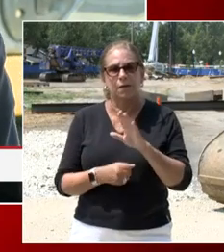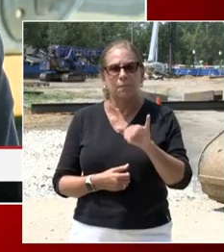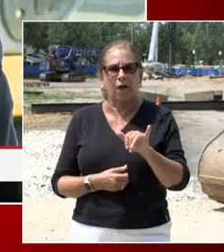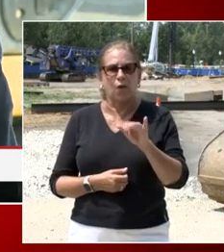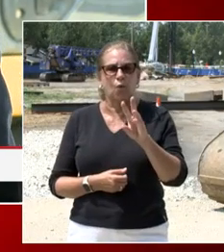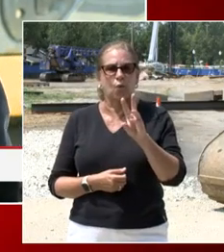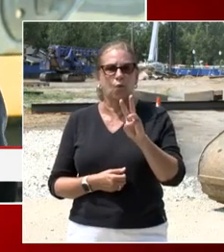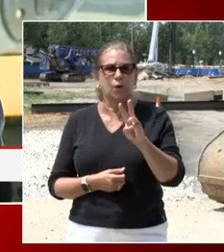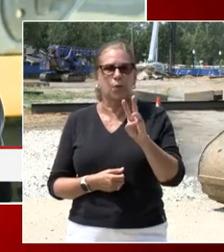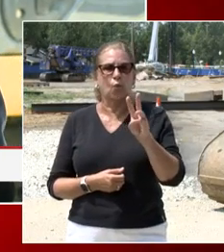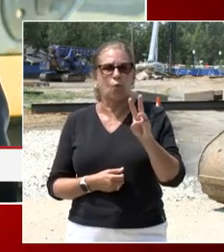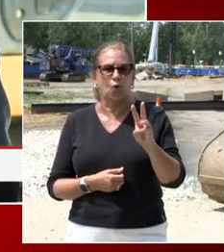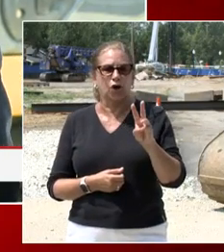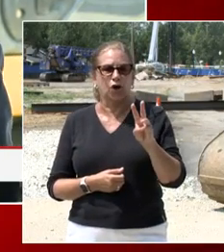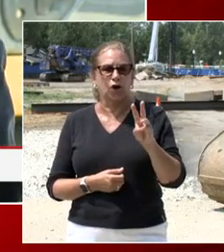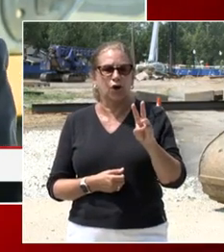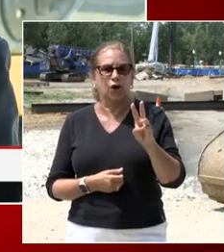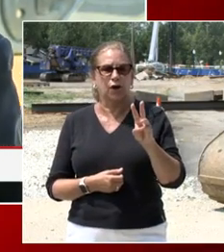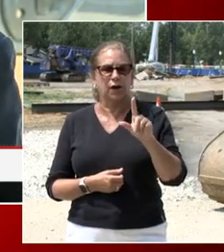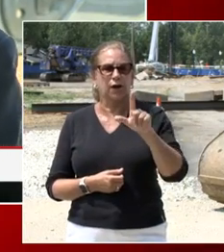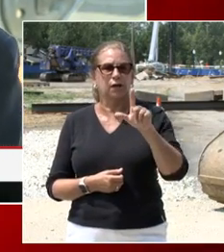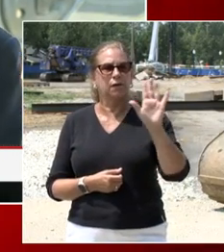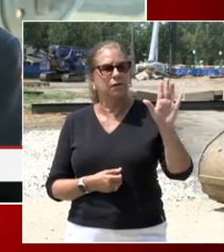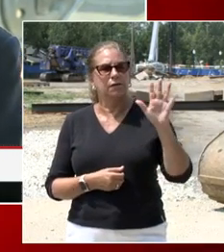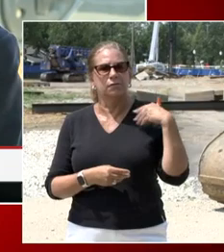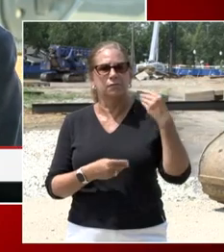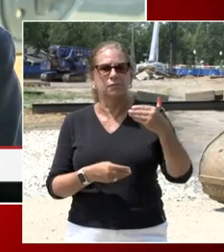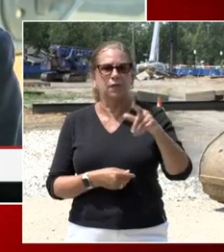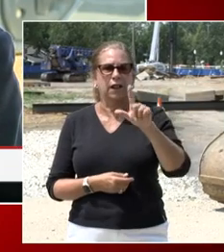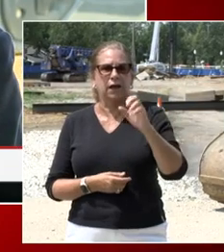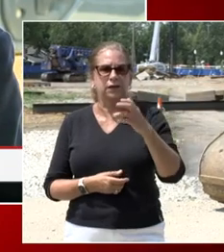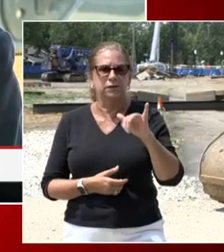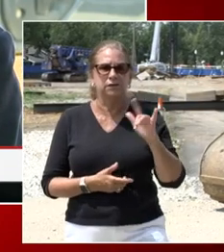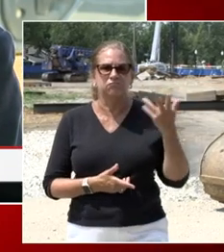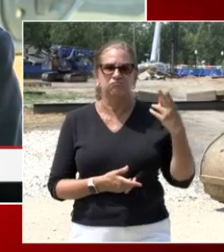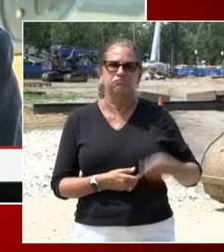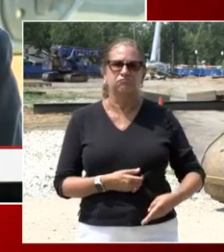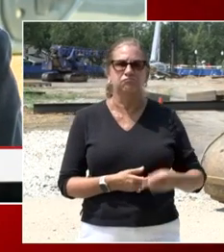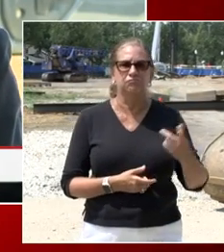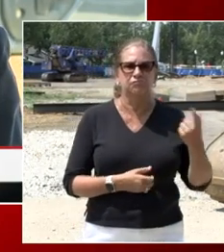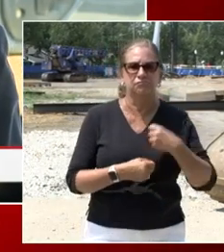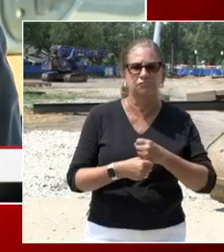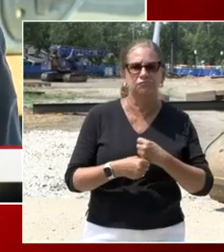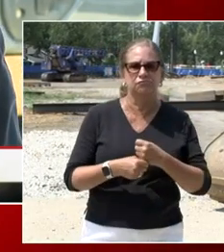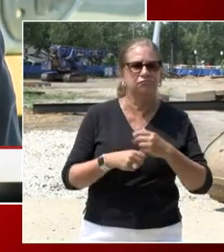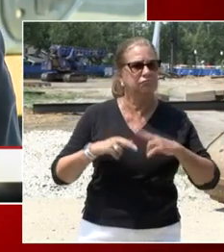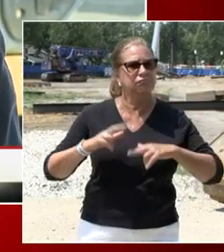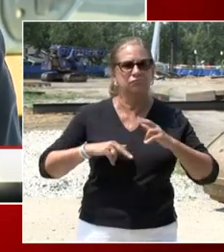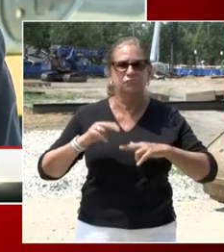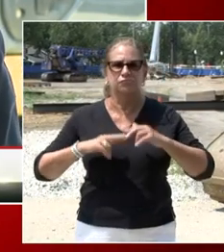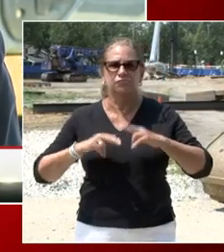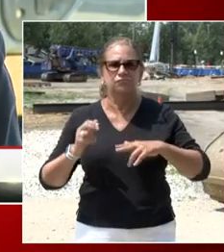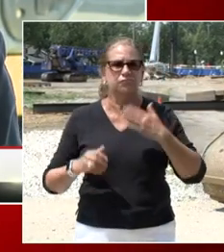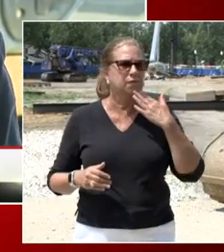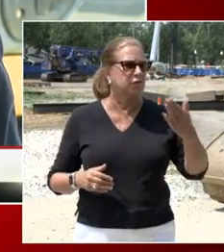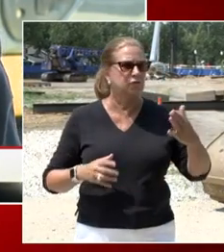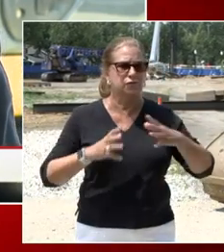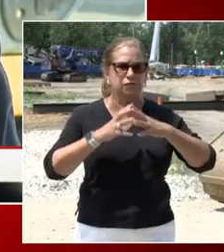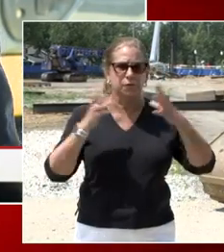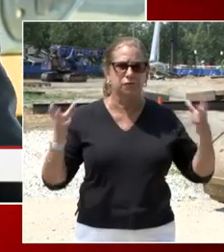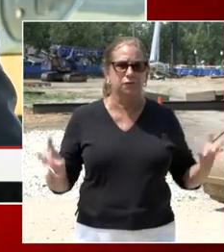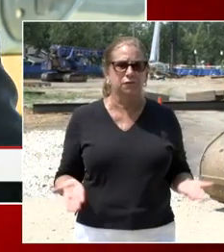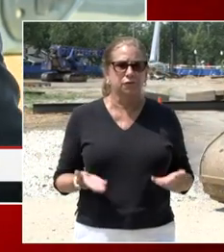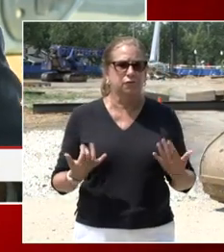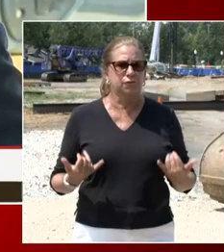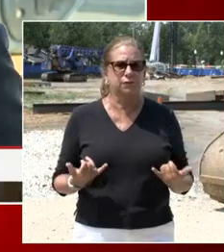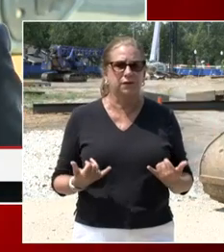create an engine of economic development and a milestone for Southeast Rising. Thank you so very much for being here today,